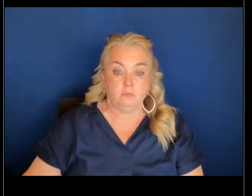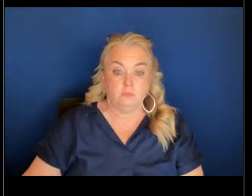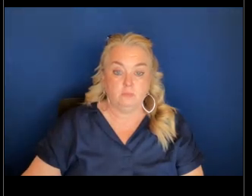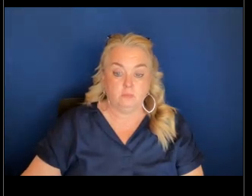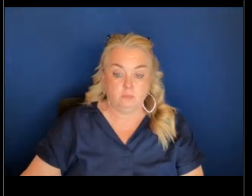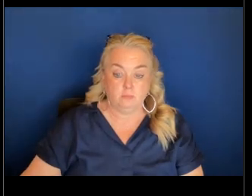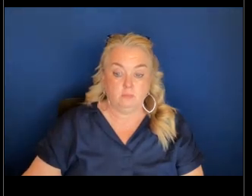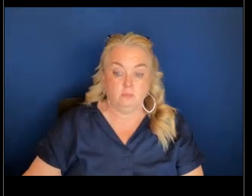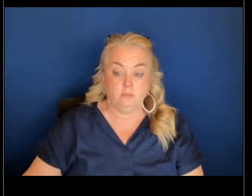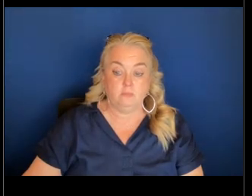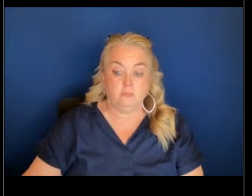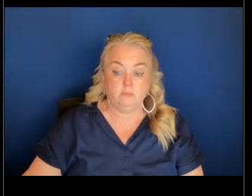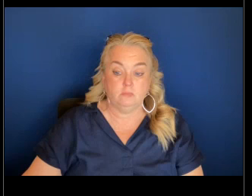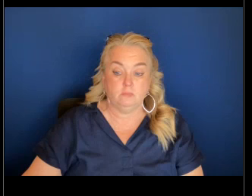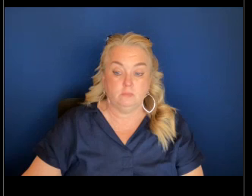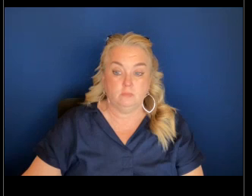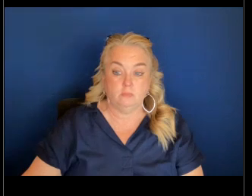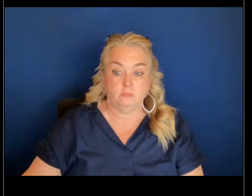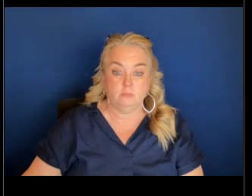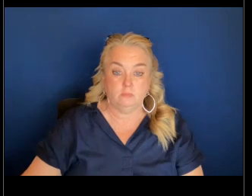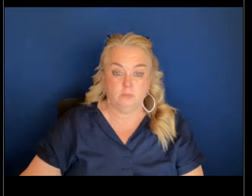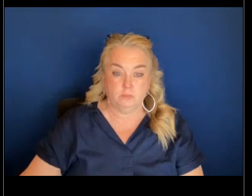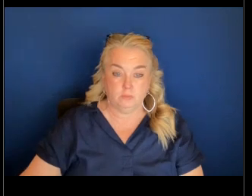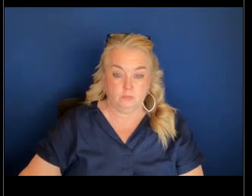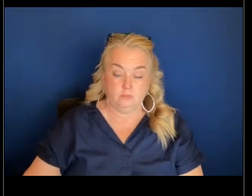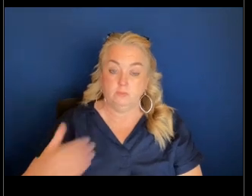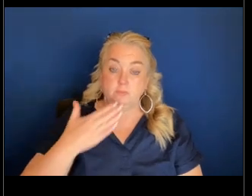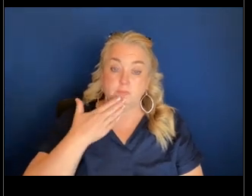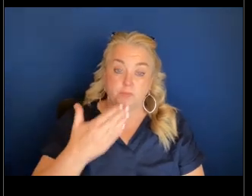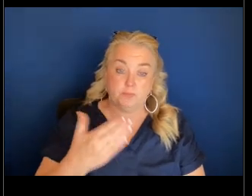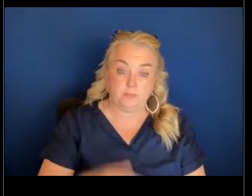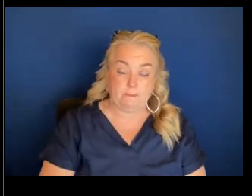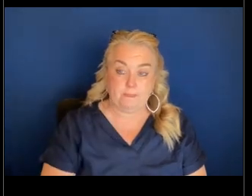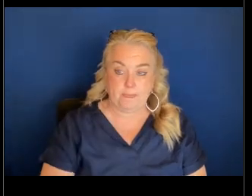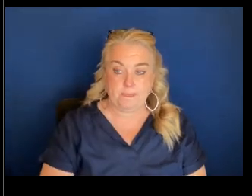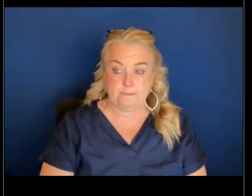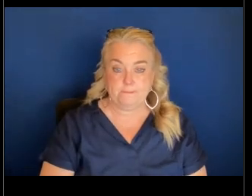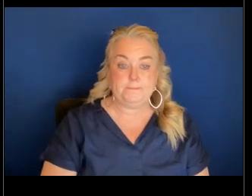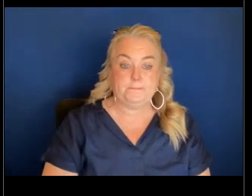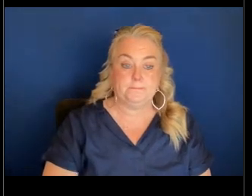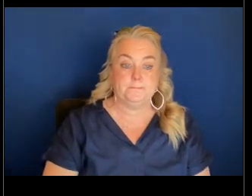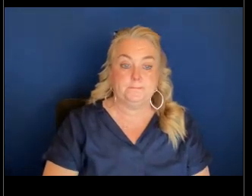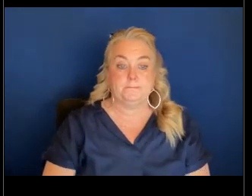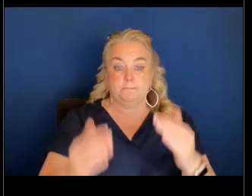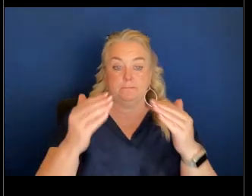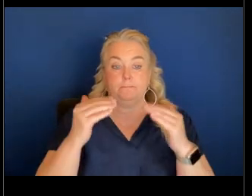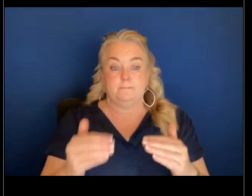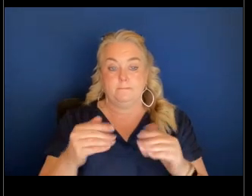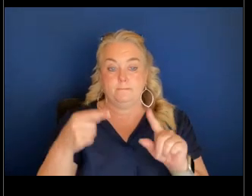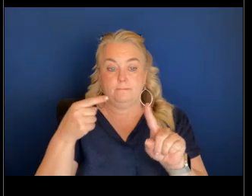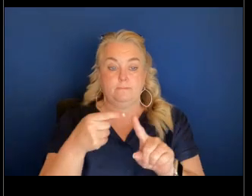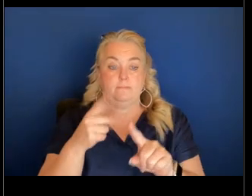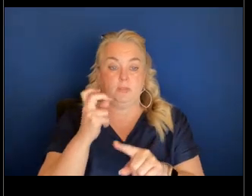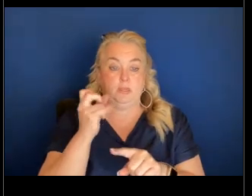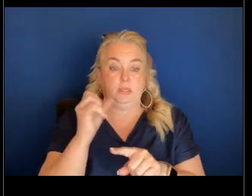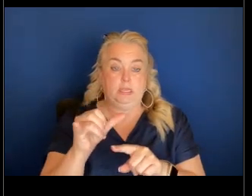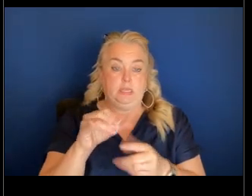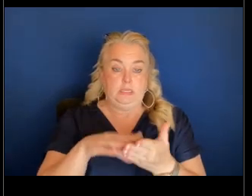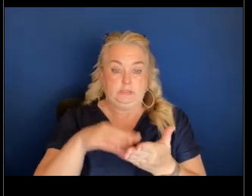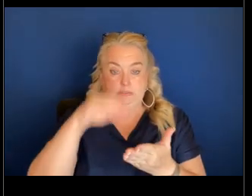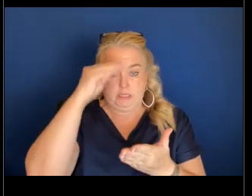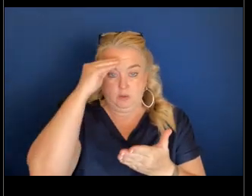All right, go ahead and close this poll. Thank you so much. And that leads us to the topic 4 key